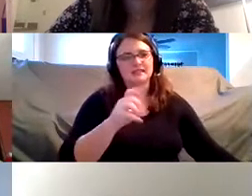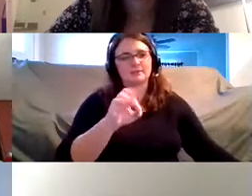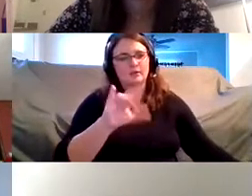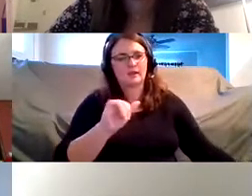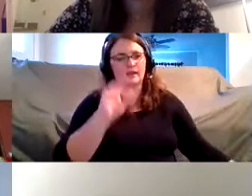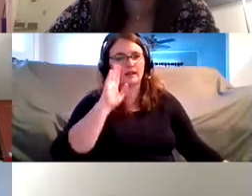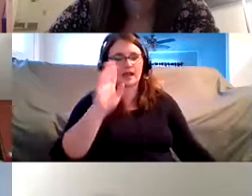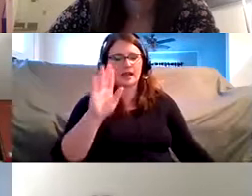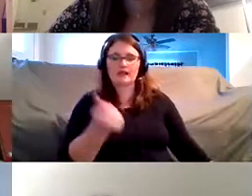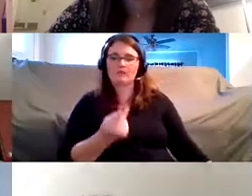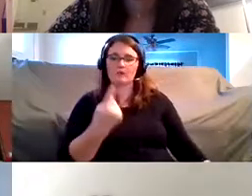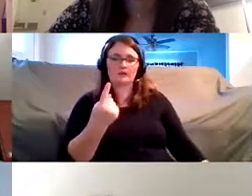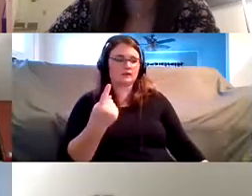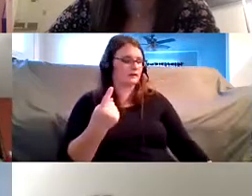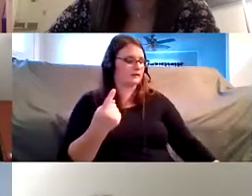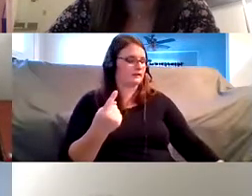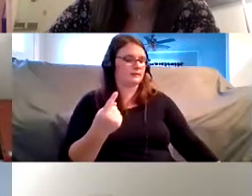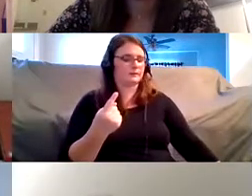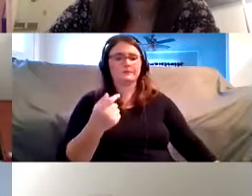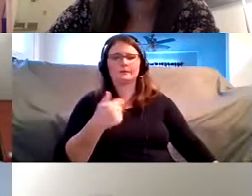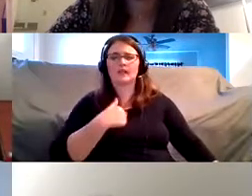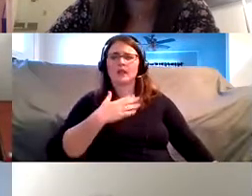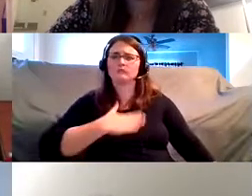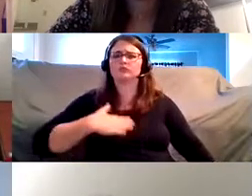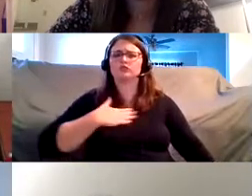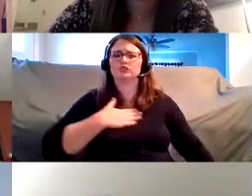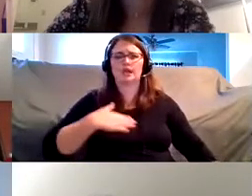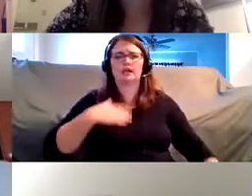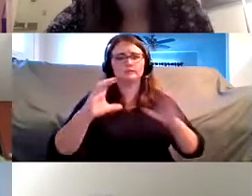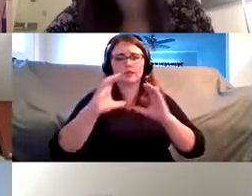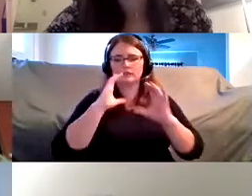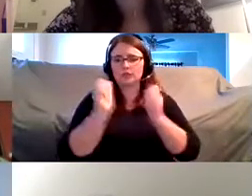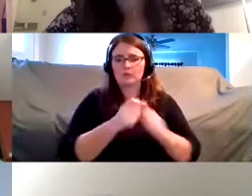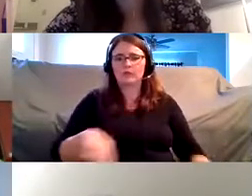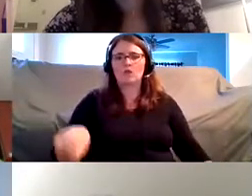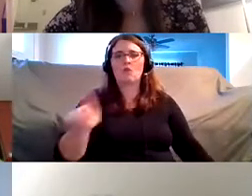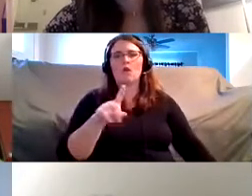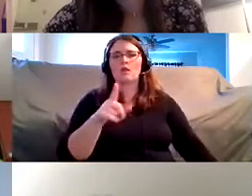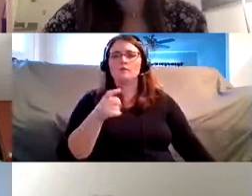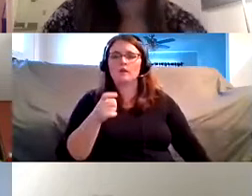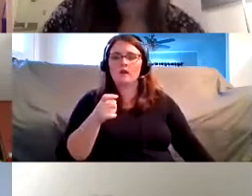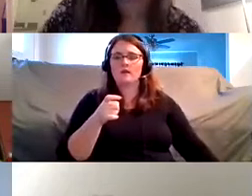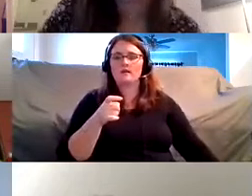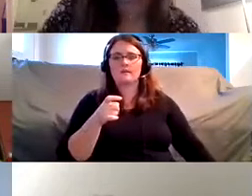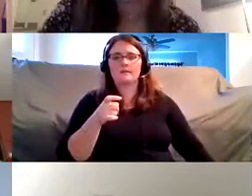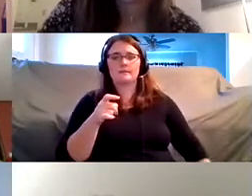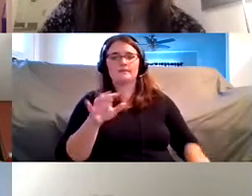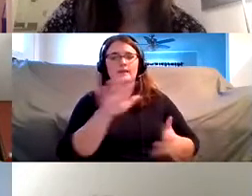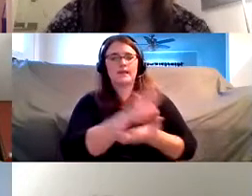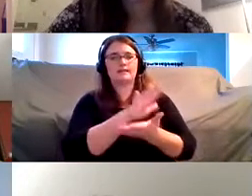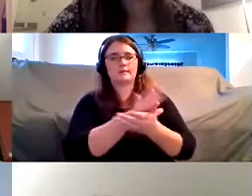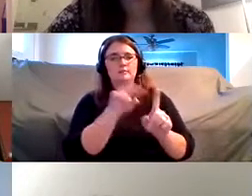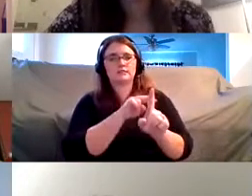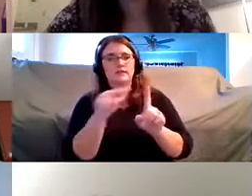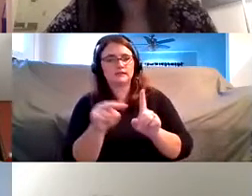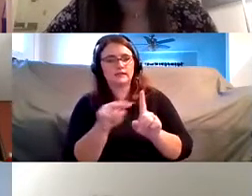I appreciate so much having this conversation with you all. Just from the perspective of academia, what I've